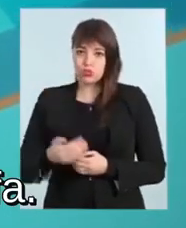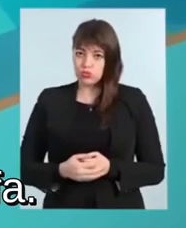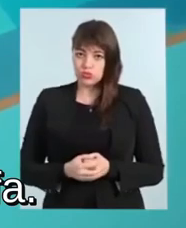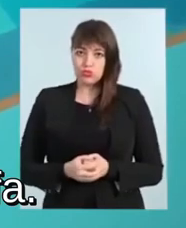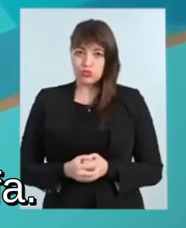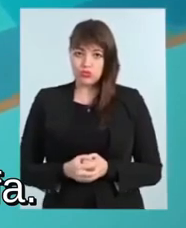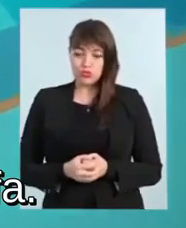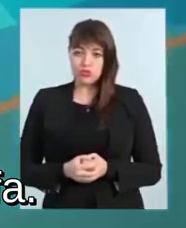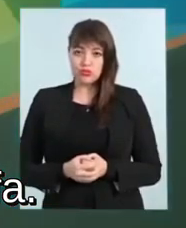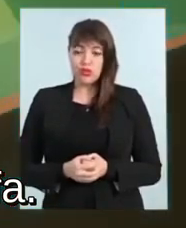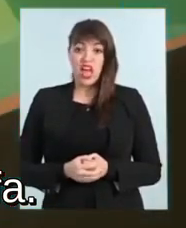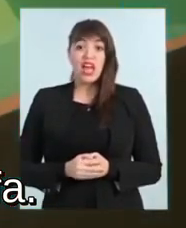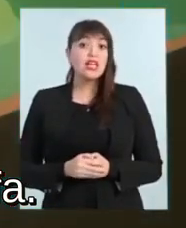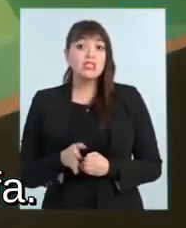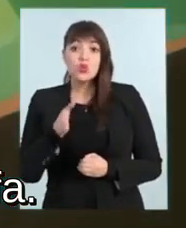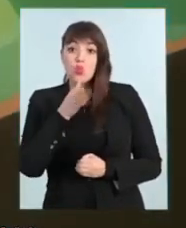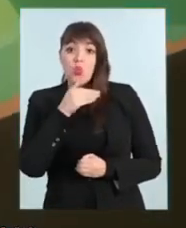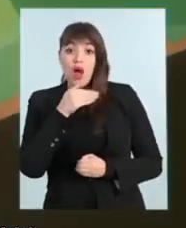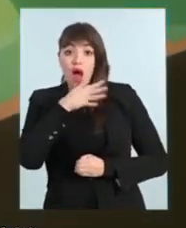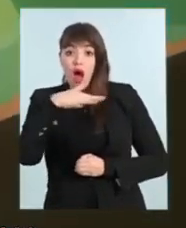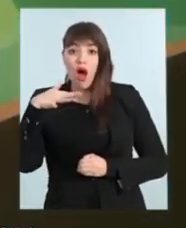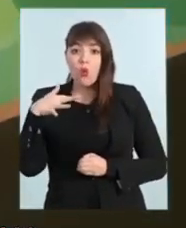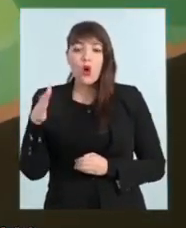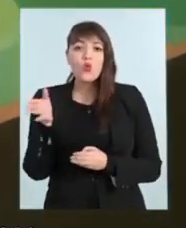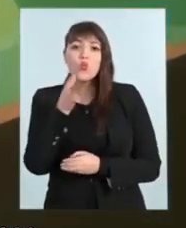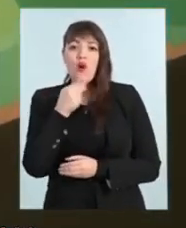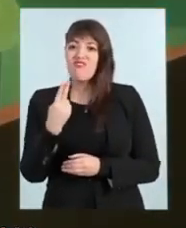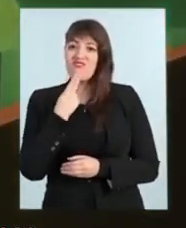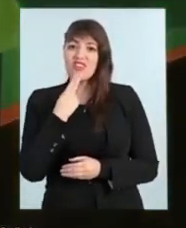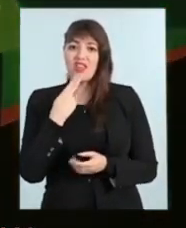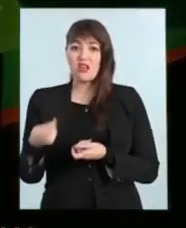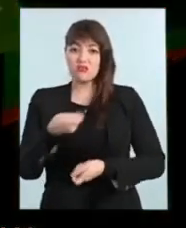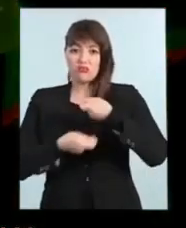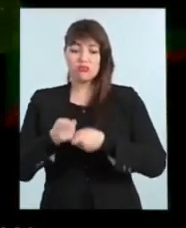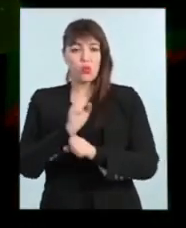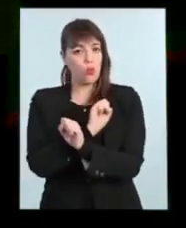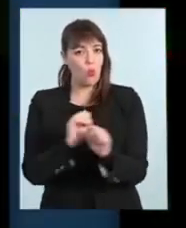Mulenole co ngelai ai mongen. Ta mongen ngia ke ngelai falintun meu.